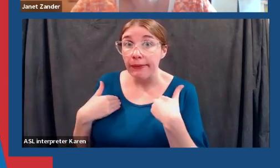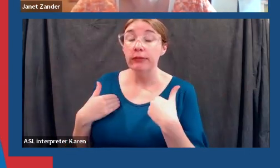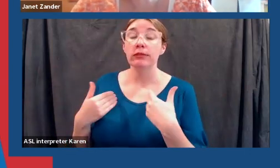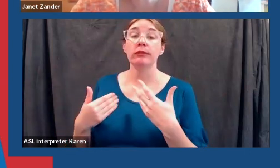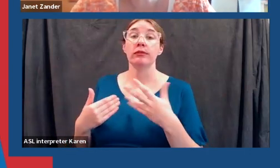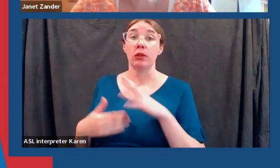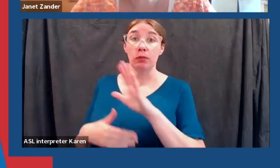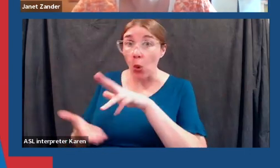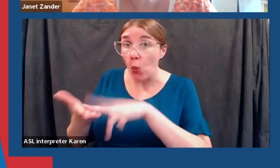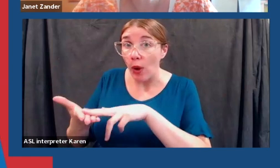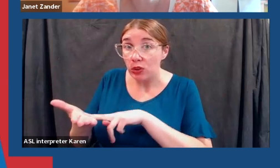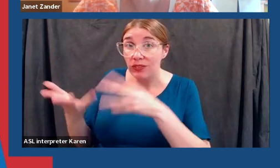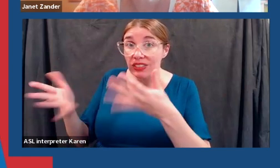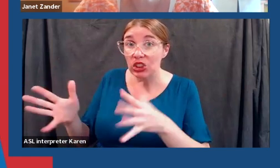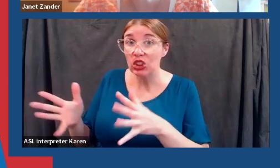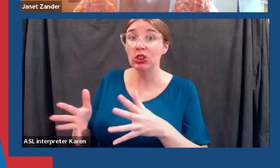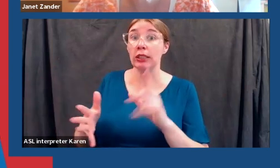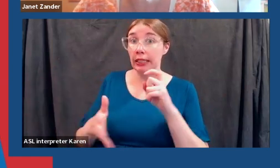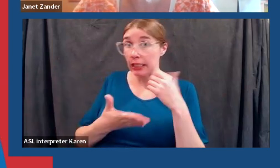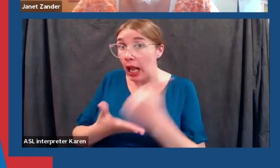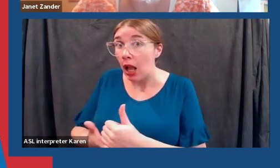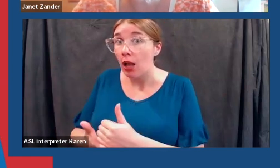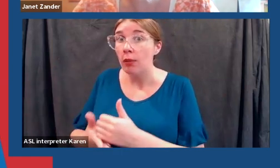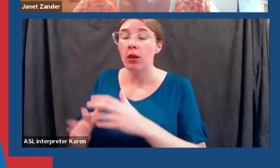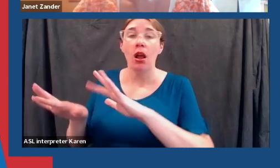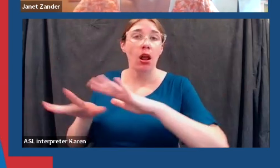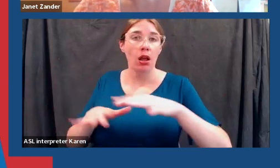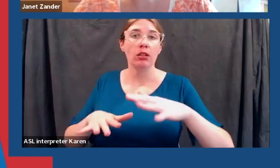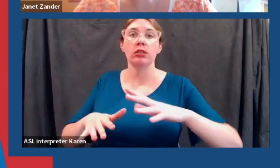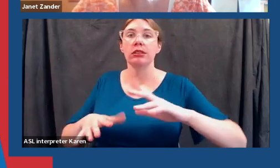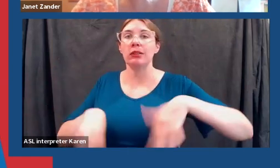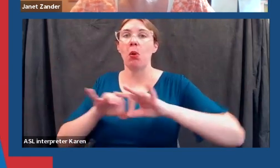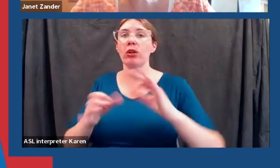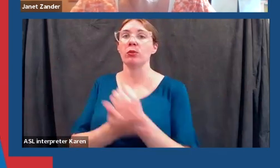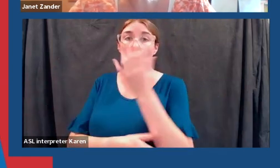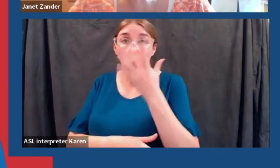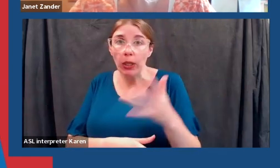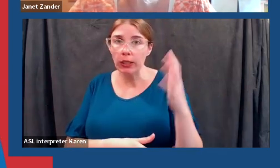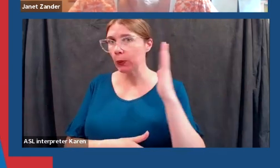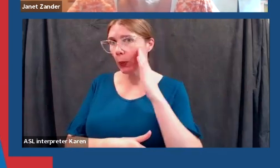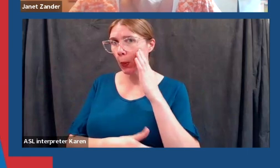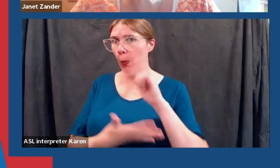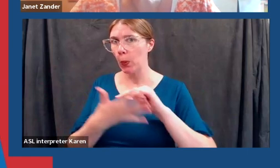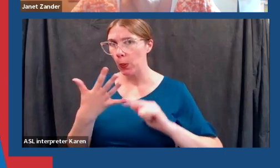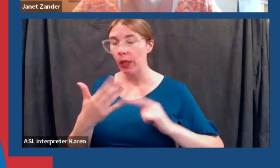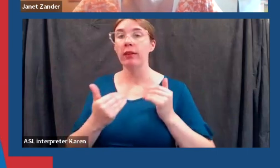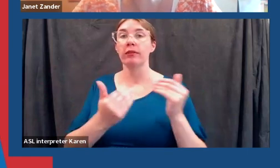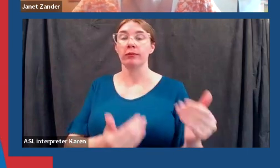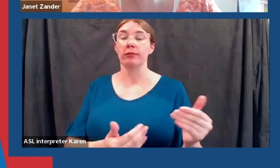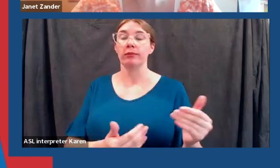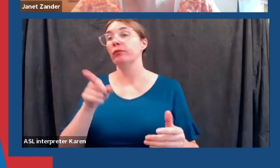are registered to vote and get the assistance that is needed. So here in Wisconsin, absentee voting